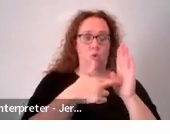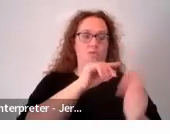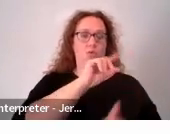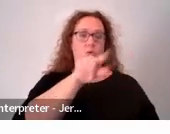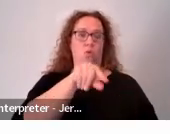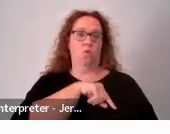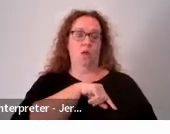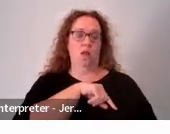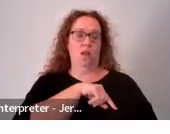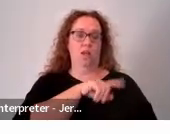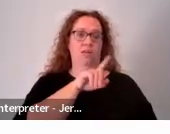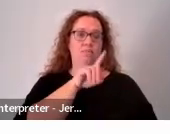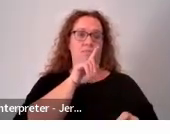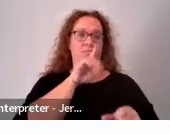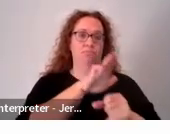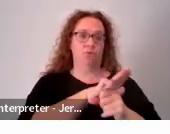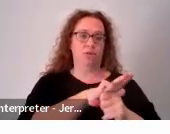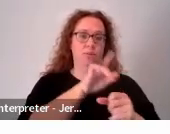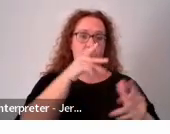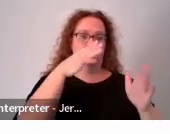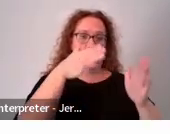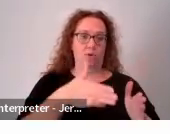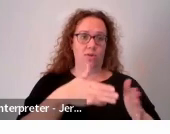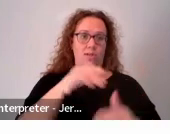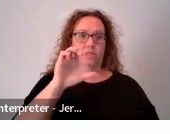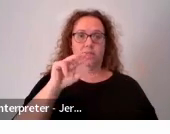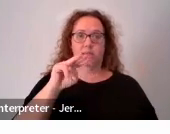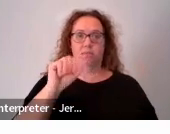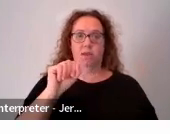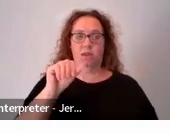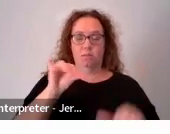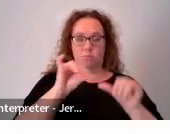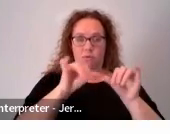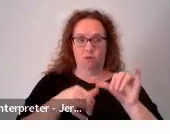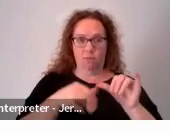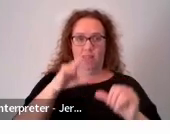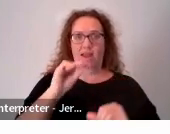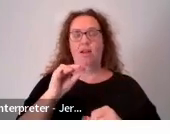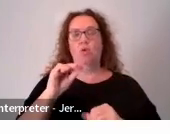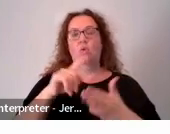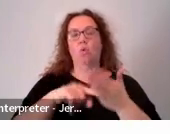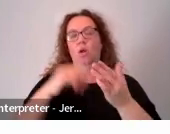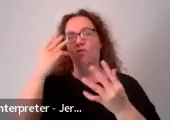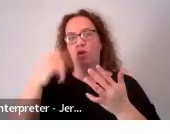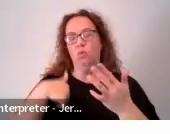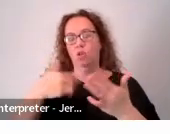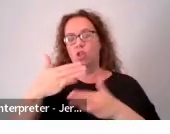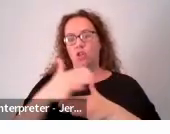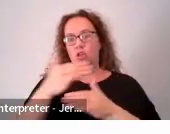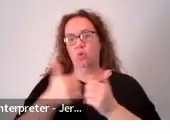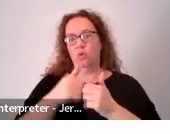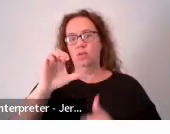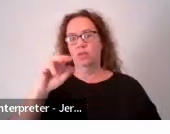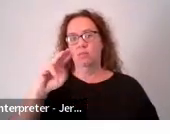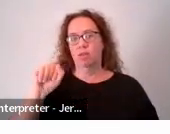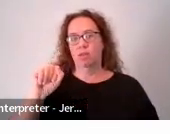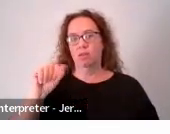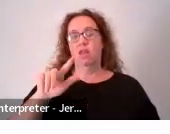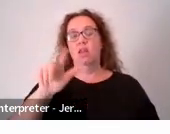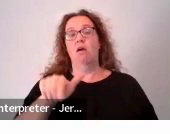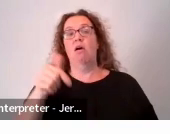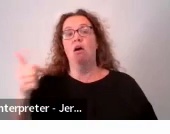assurance processes related to the CMS performance measures and the data we share with CMS versus the sort of adverse